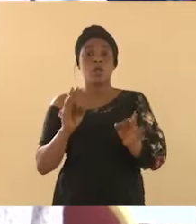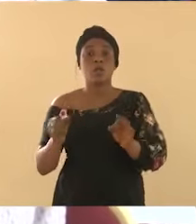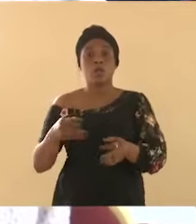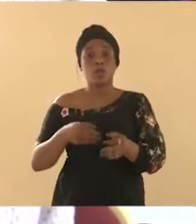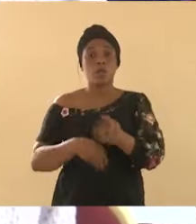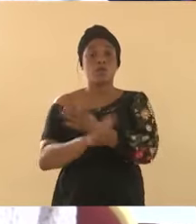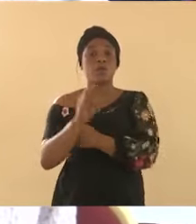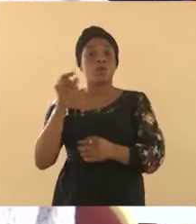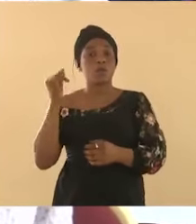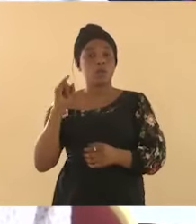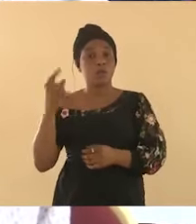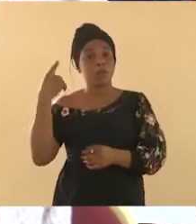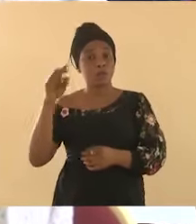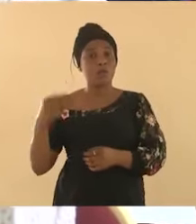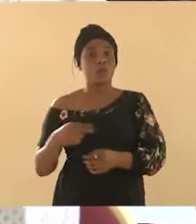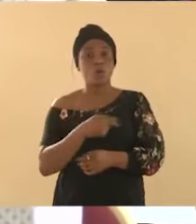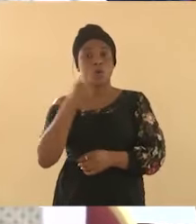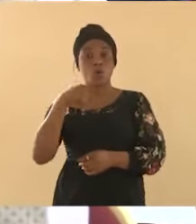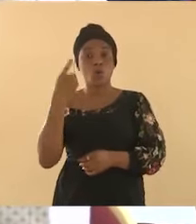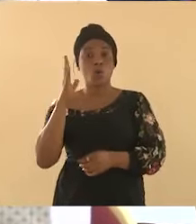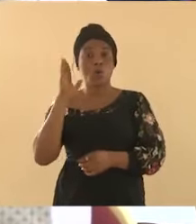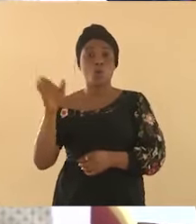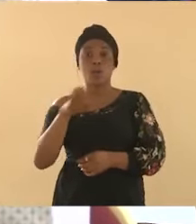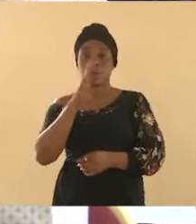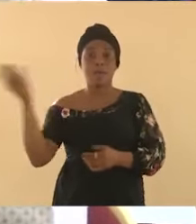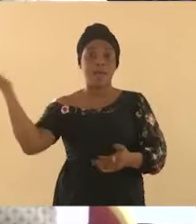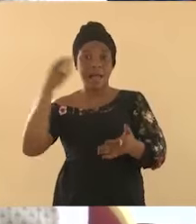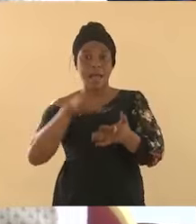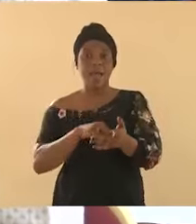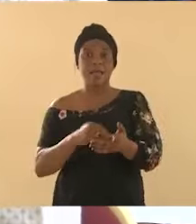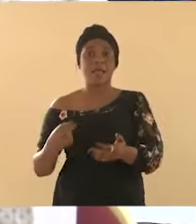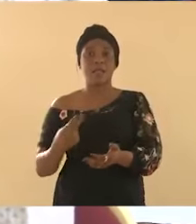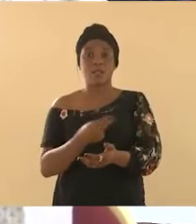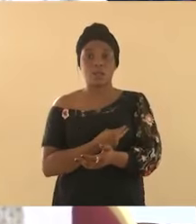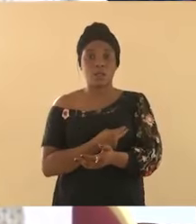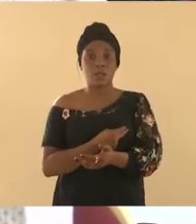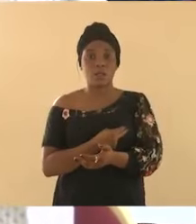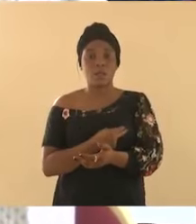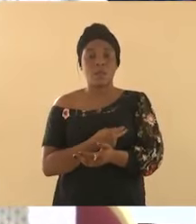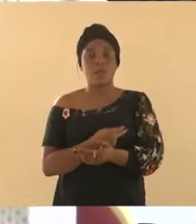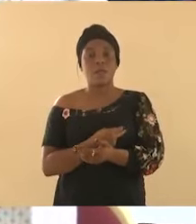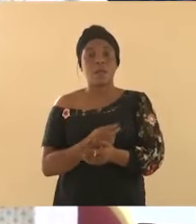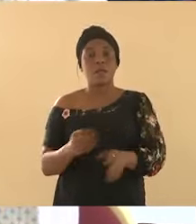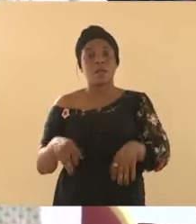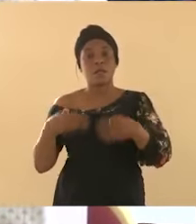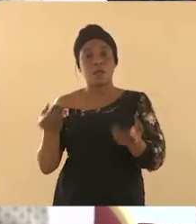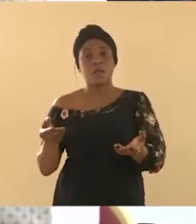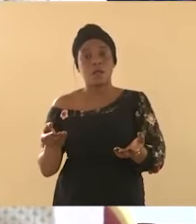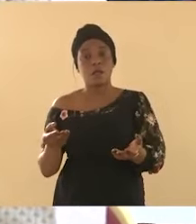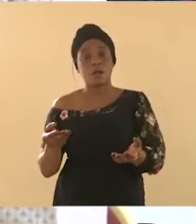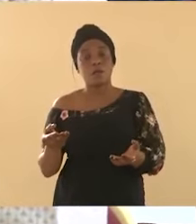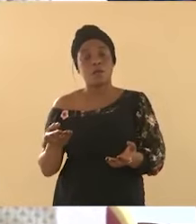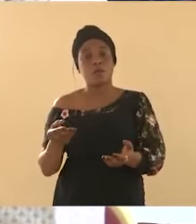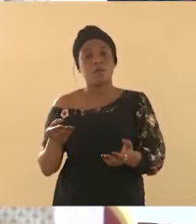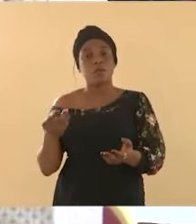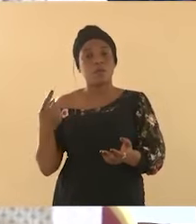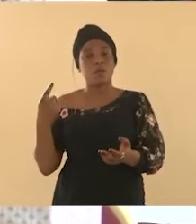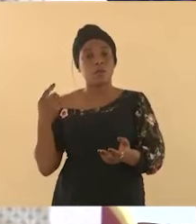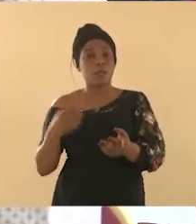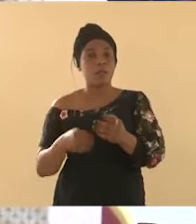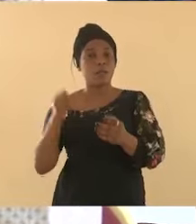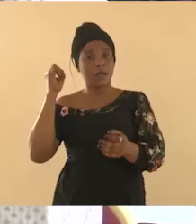If God is for us, who will be against us? Yes. And he did not spare his own son, but gave him